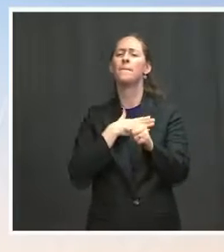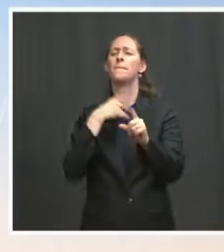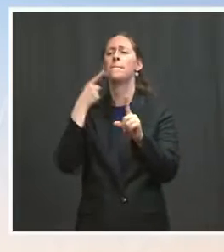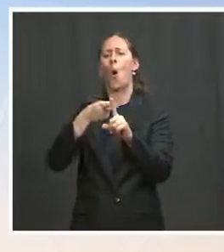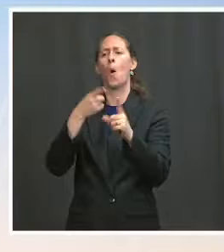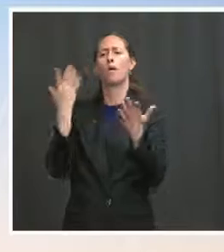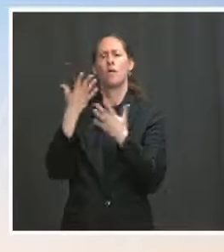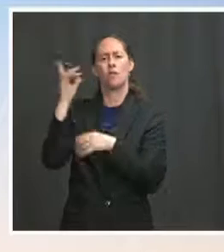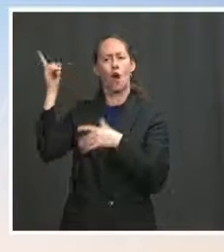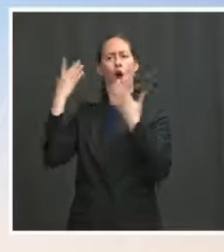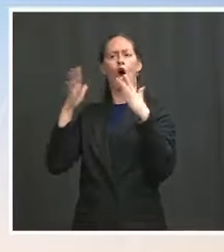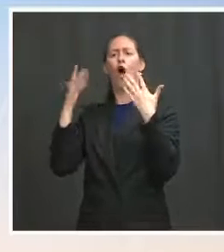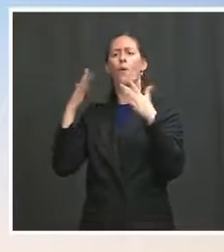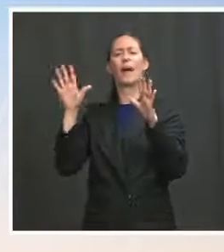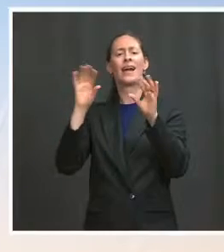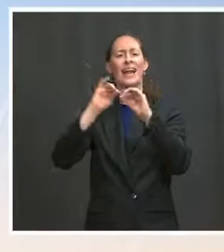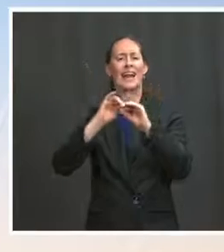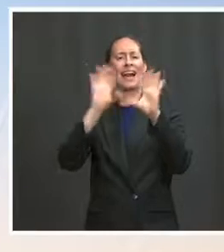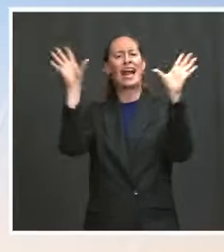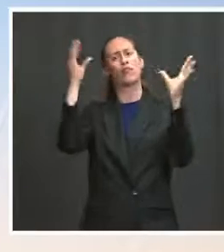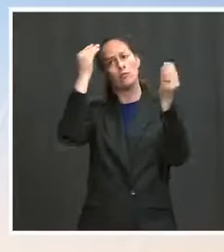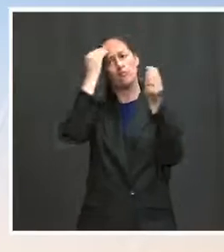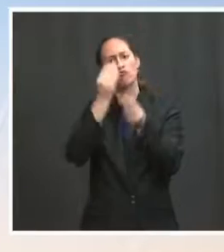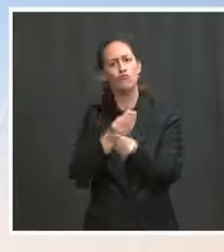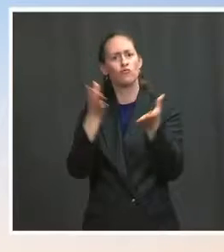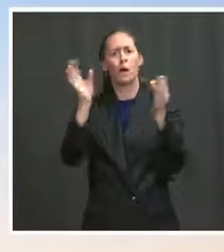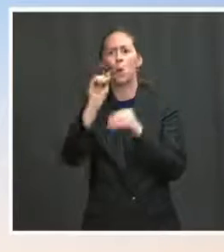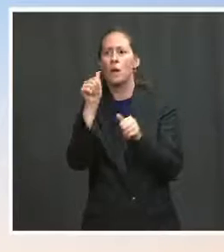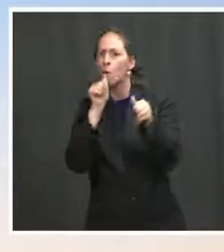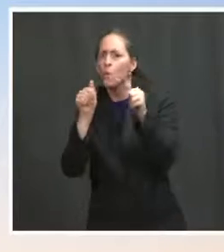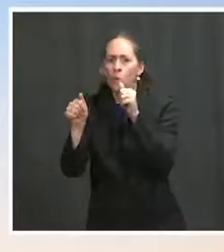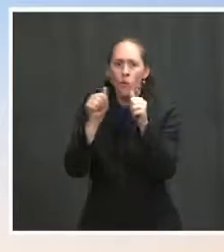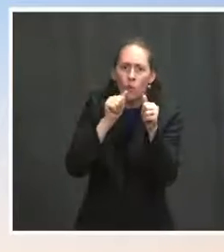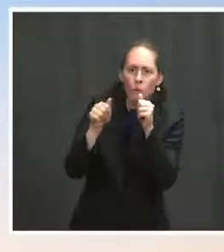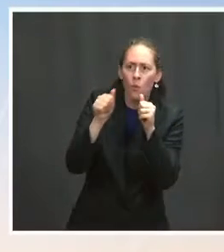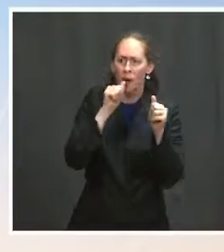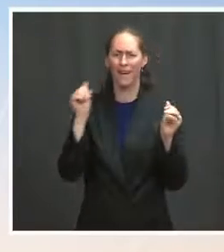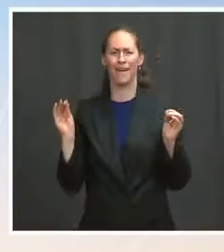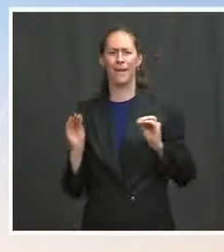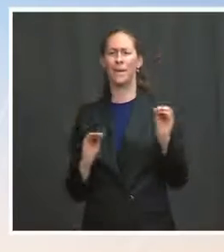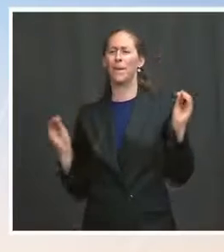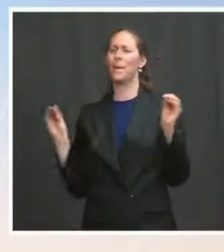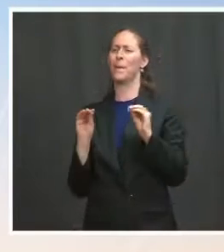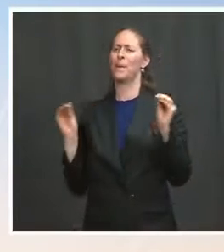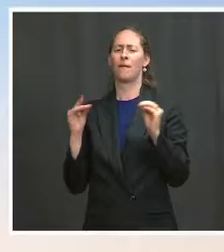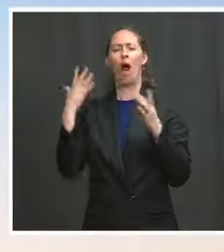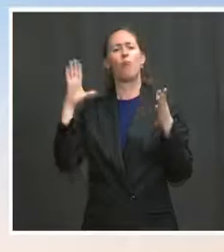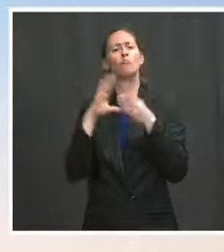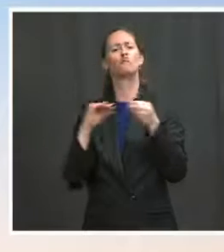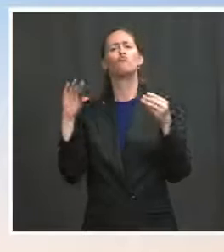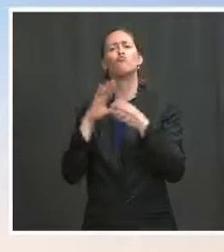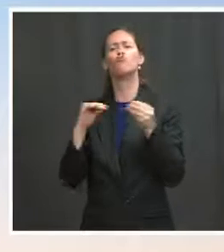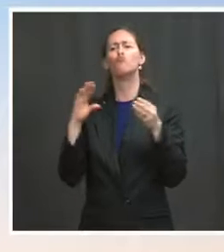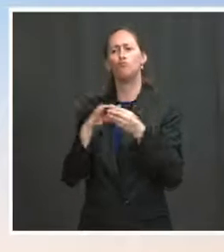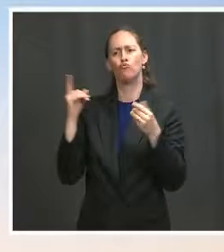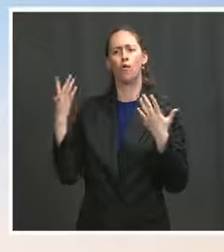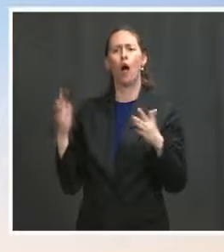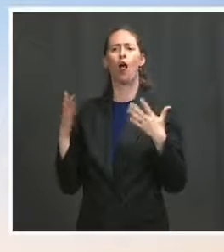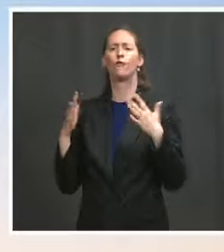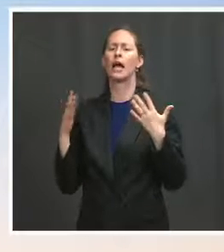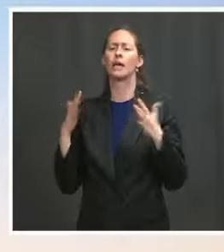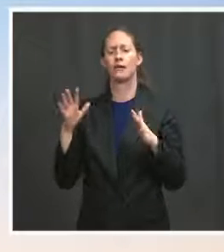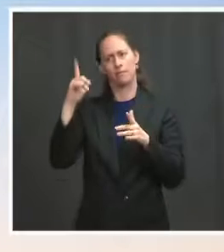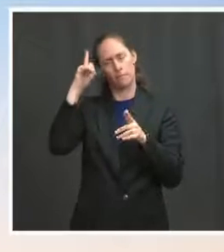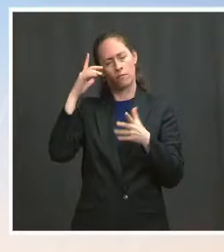and certainly he was consistent with that case made privately, as were our negotiating team, that he anticipated